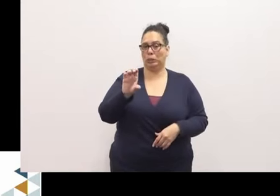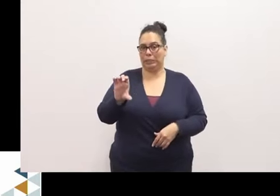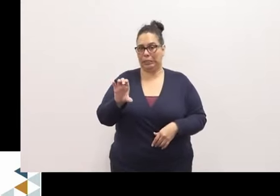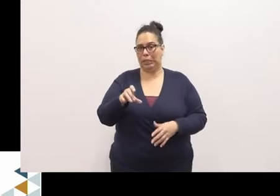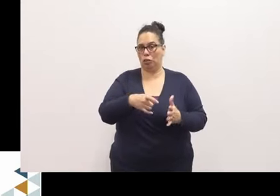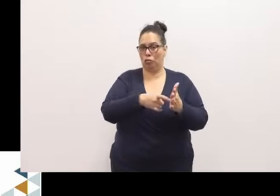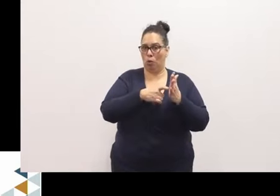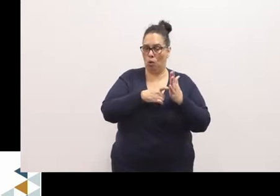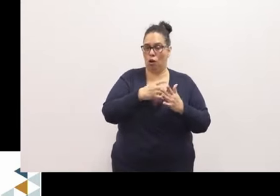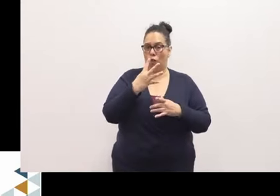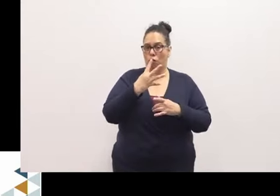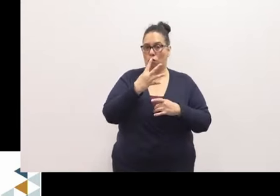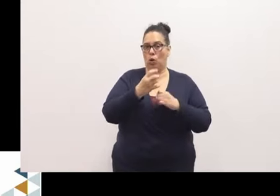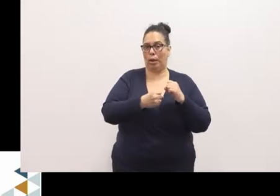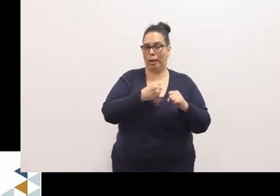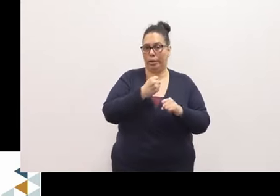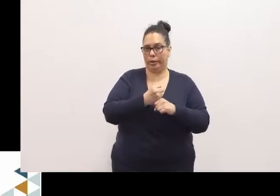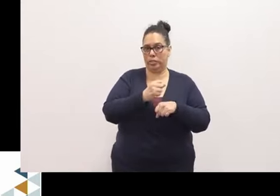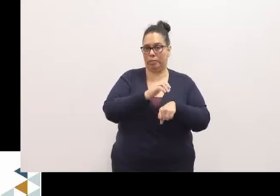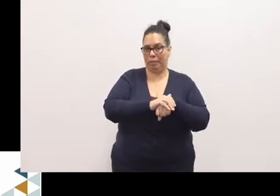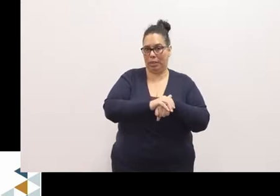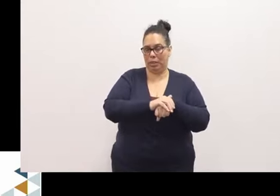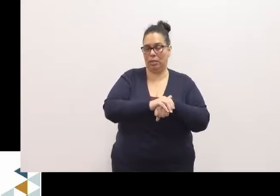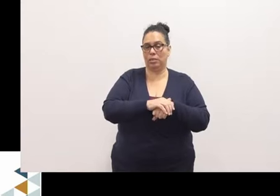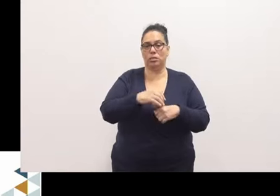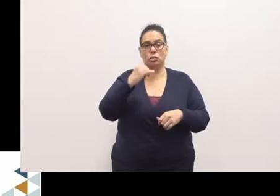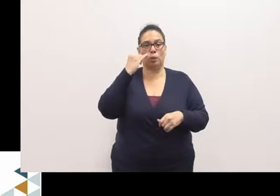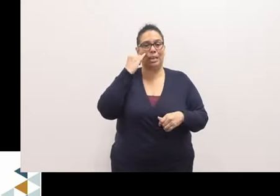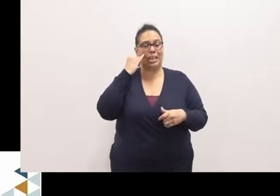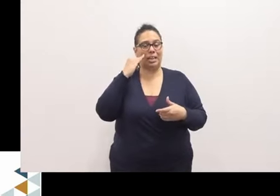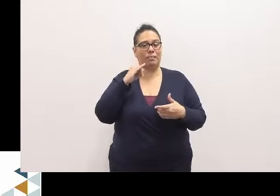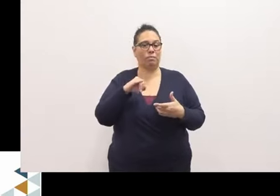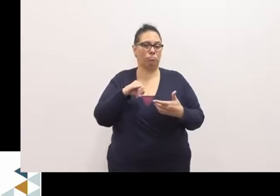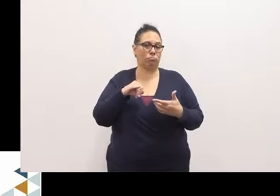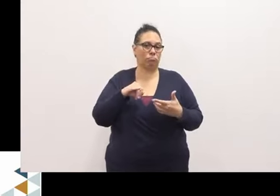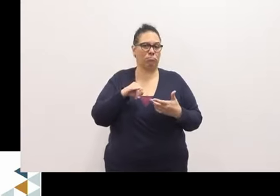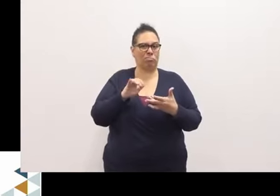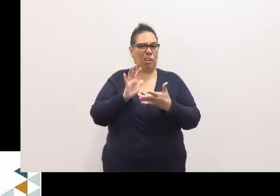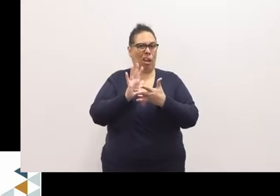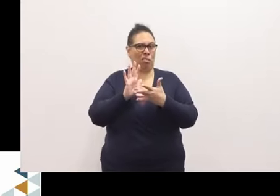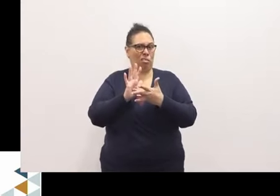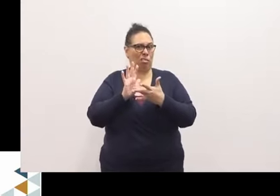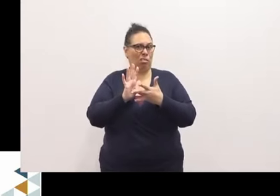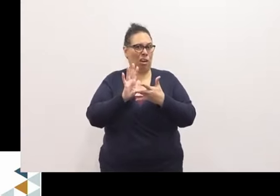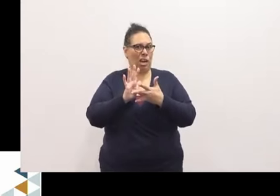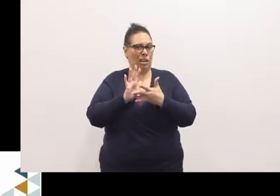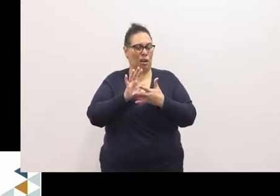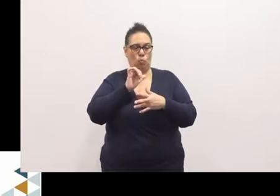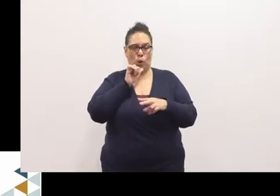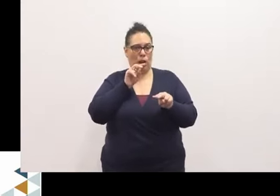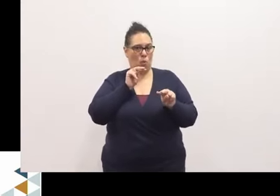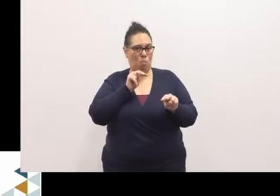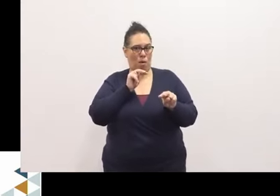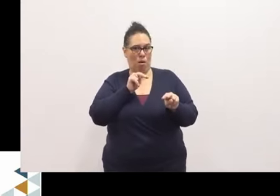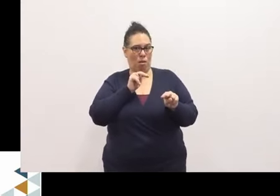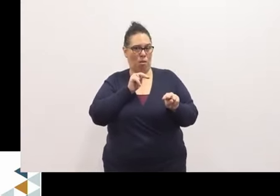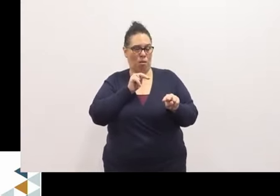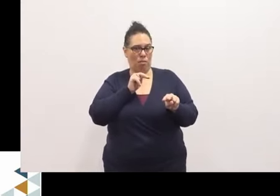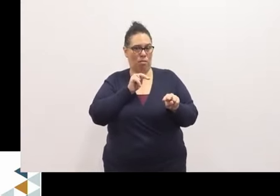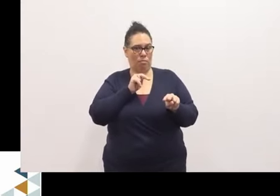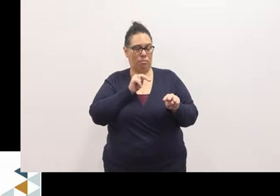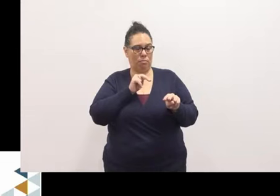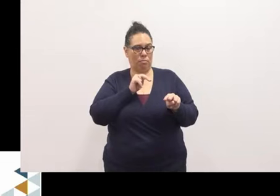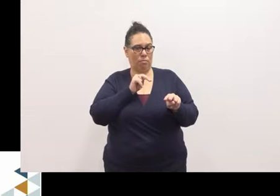4 years of English. So imagine if a student is in 9th grade and we're not monitoring that on track